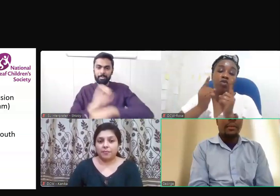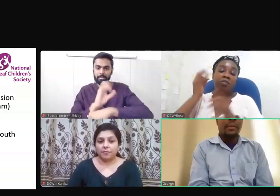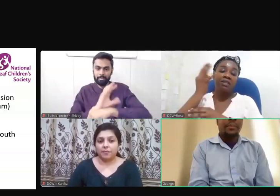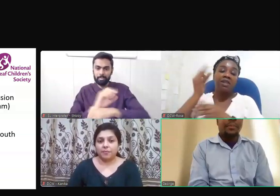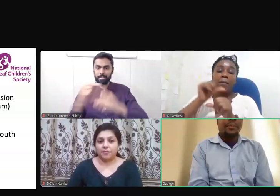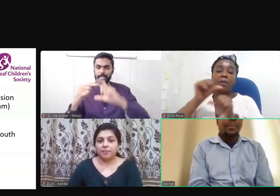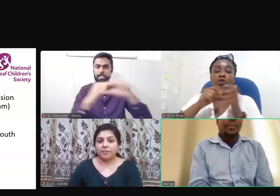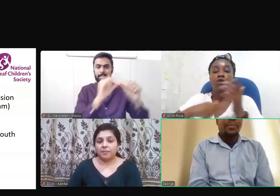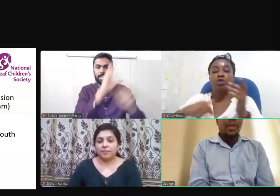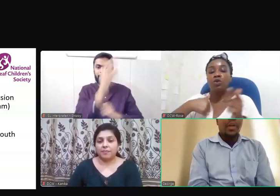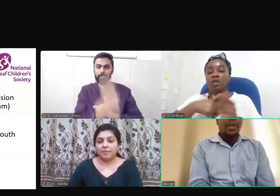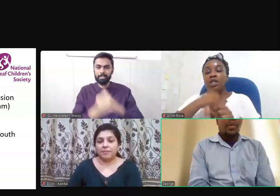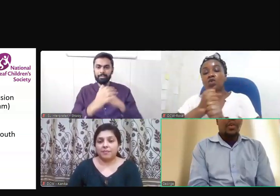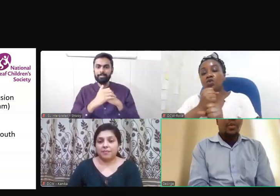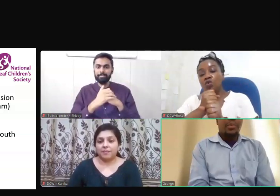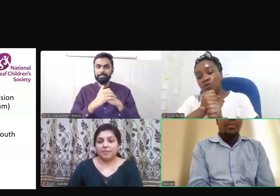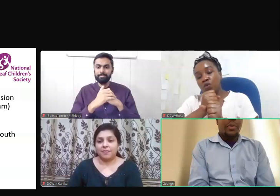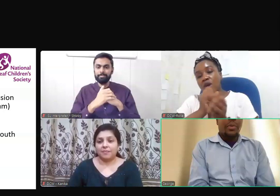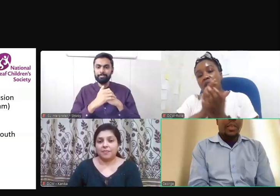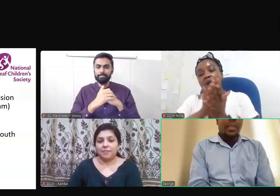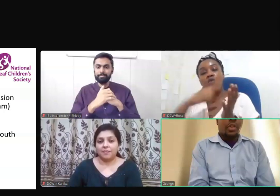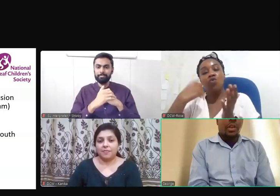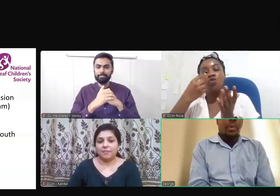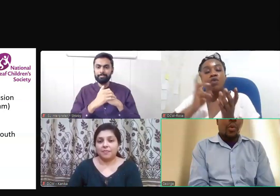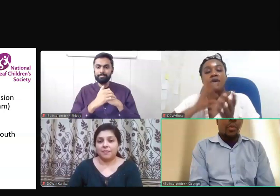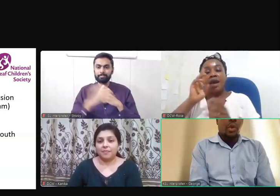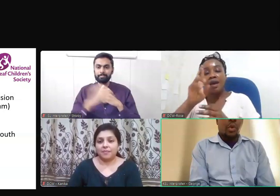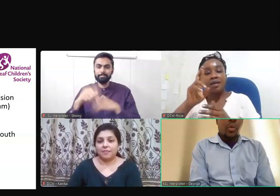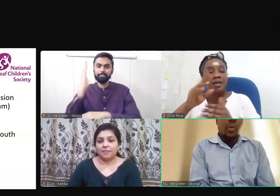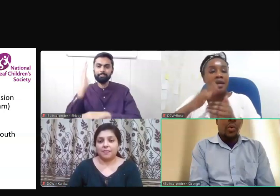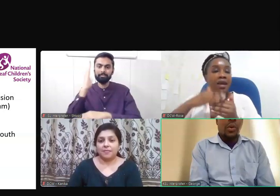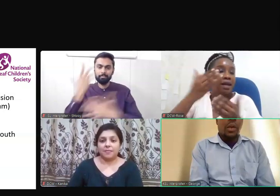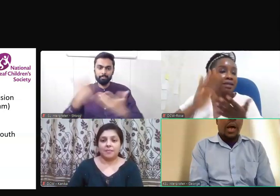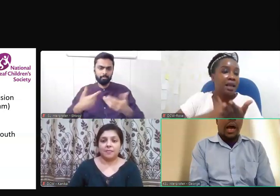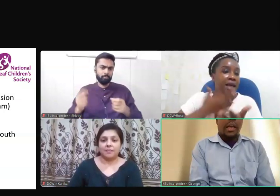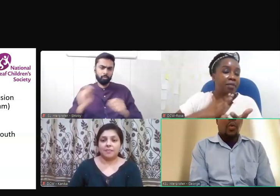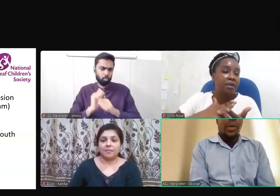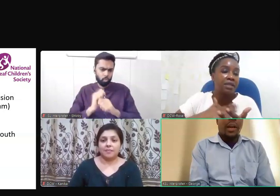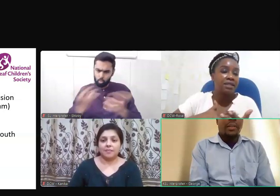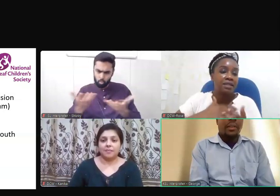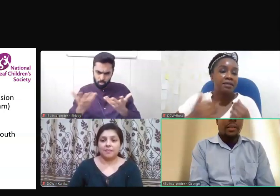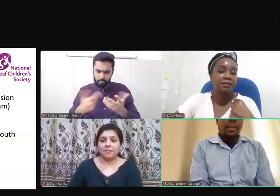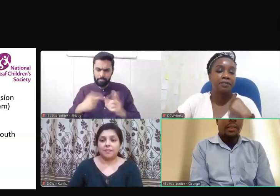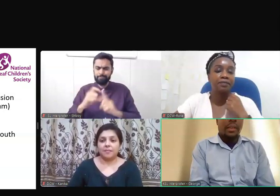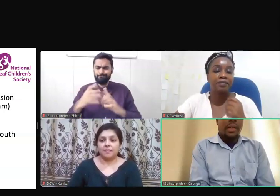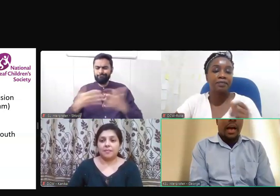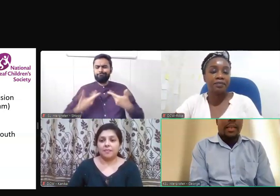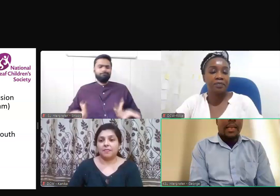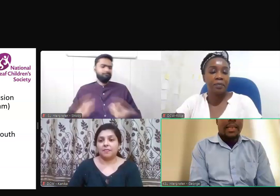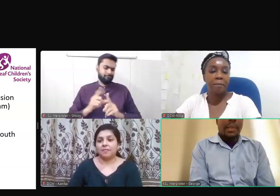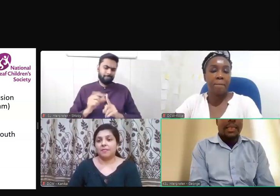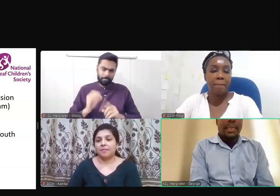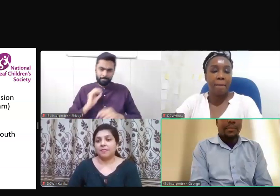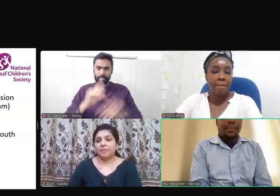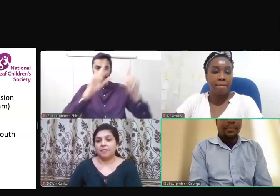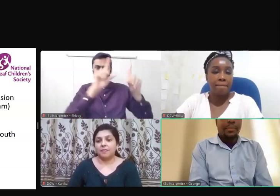Africa. So we'll do a brief presentation about what we do and who we are. Next slide,